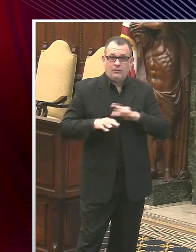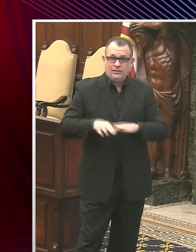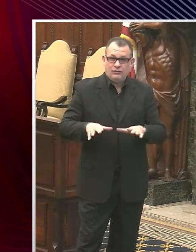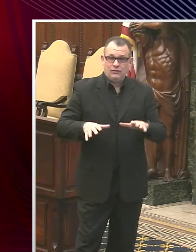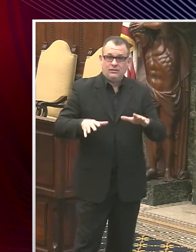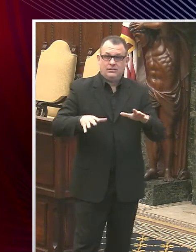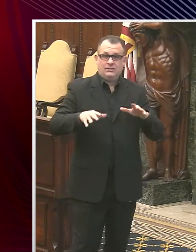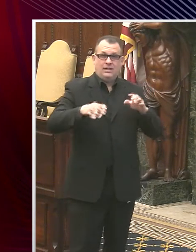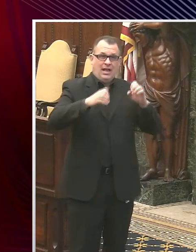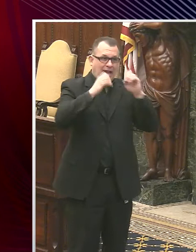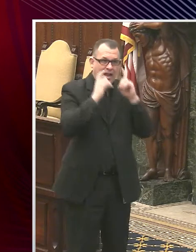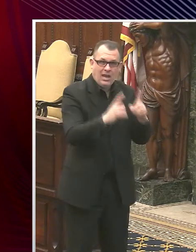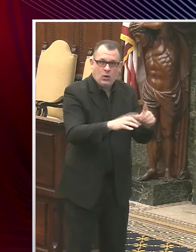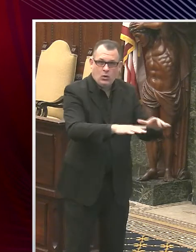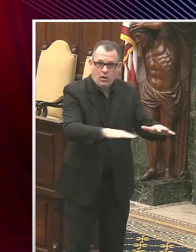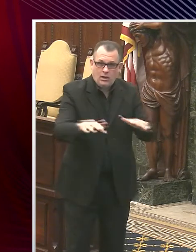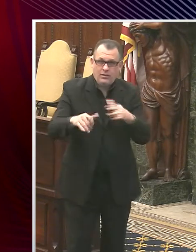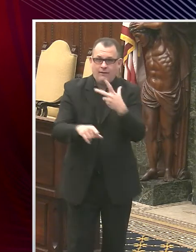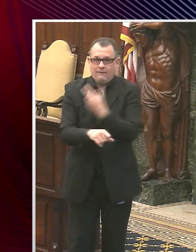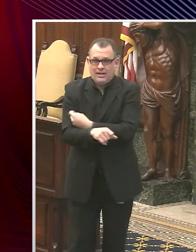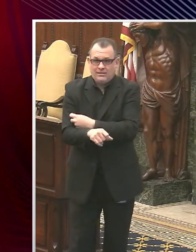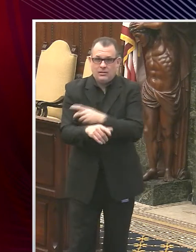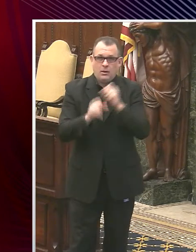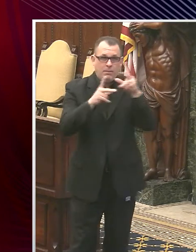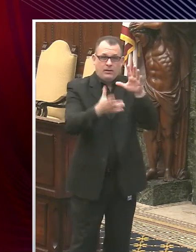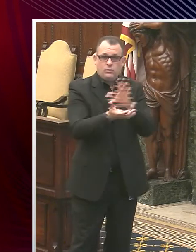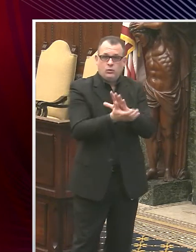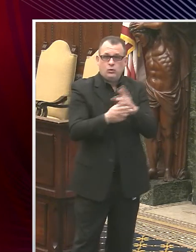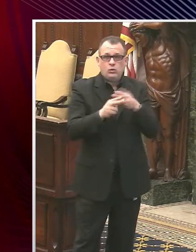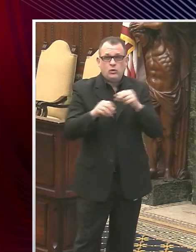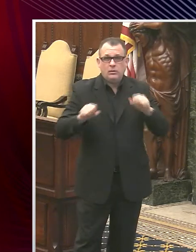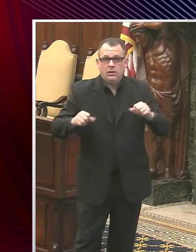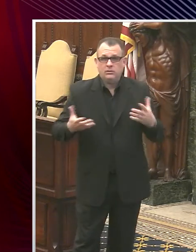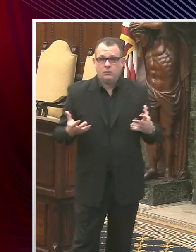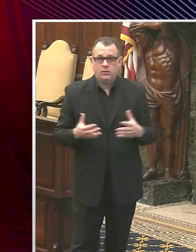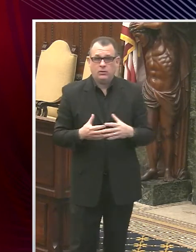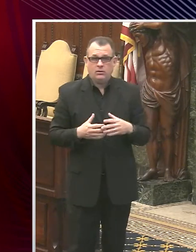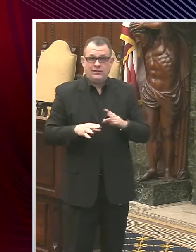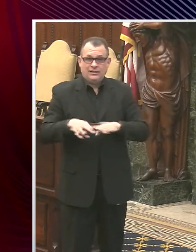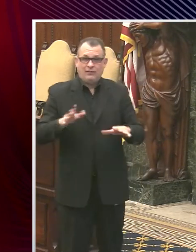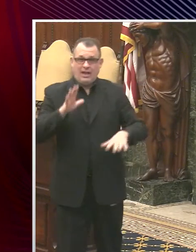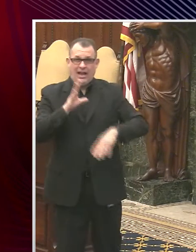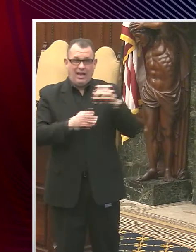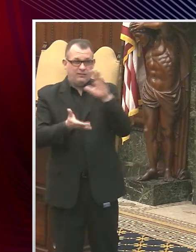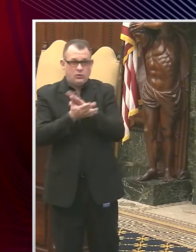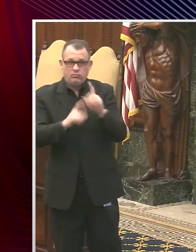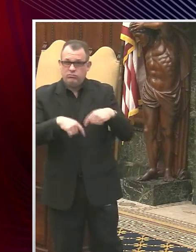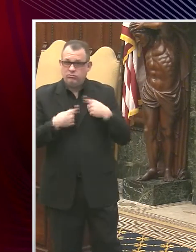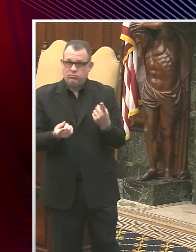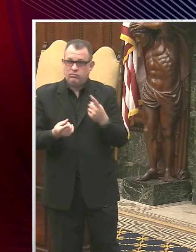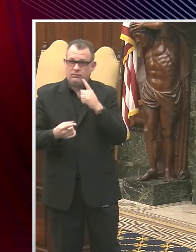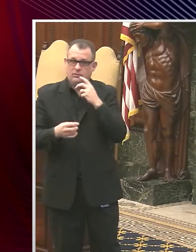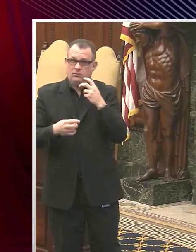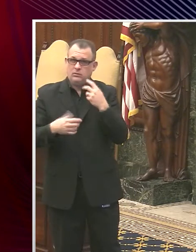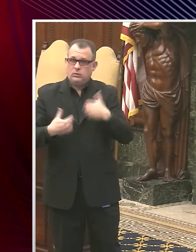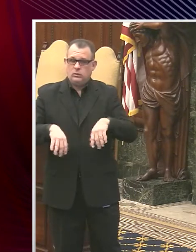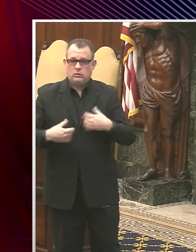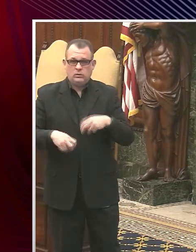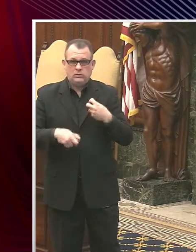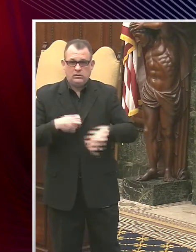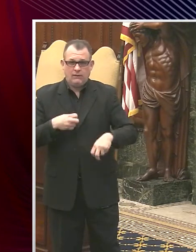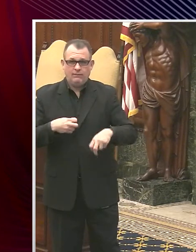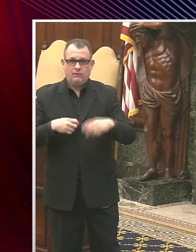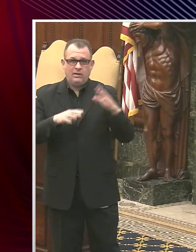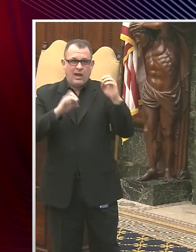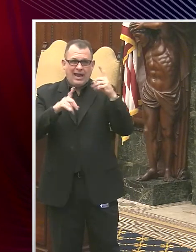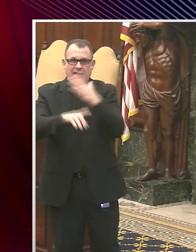as soon as possible. I think this has been very tough on kids to be out of school over the past year. And I do think that they can be back in